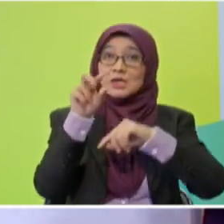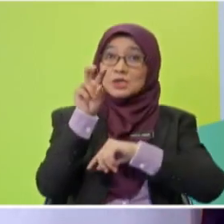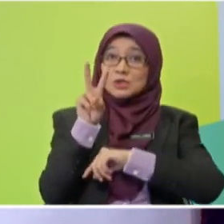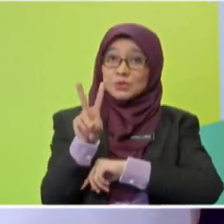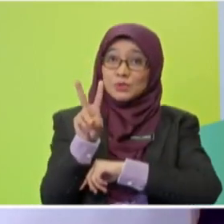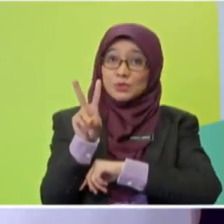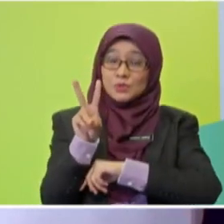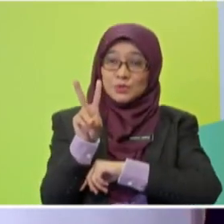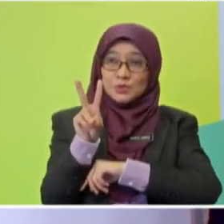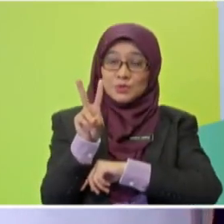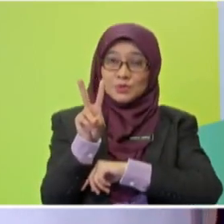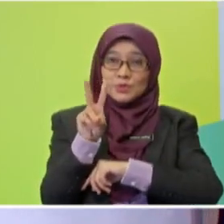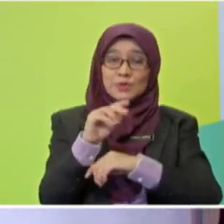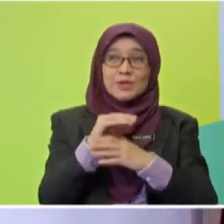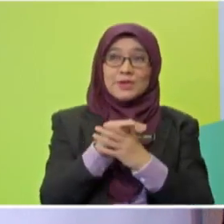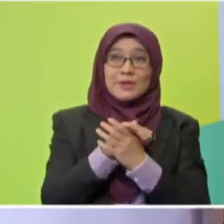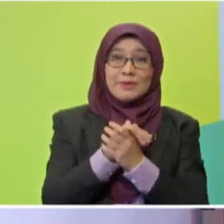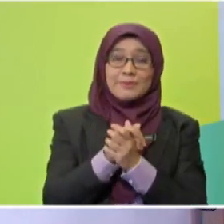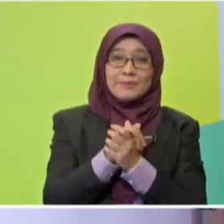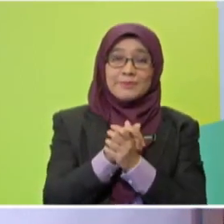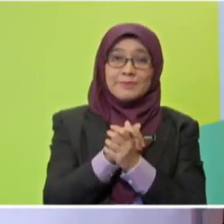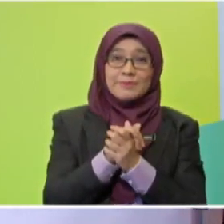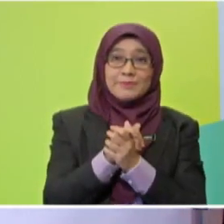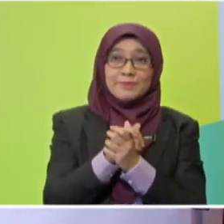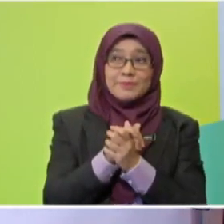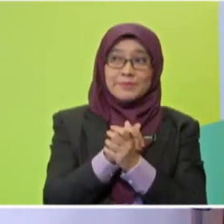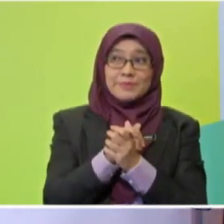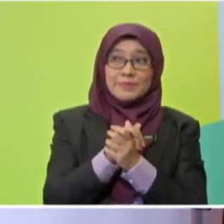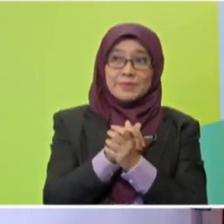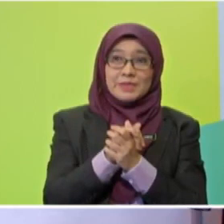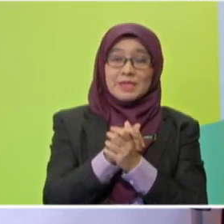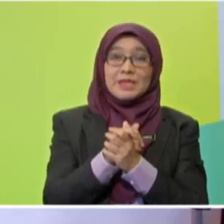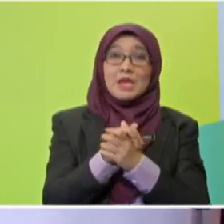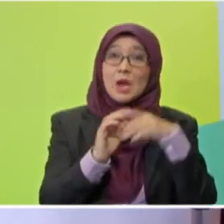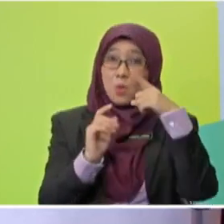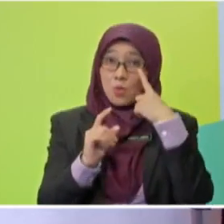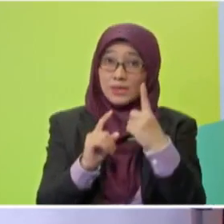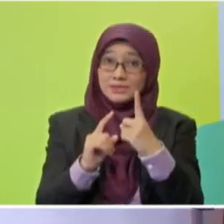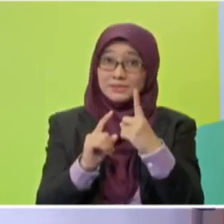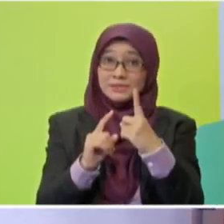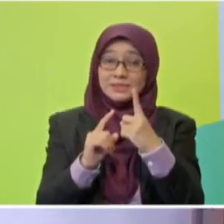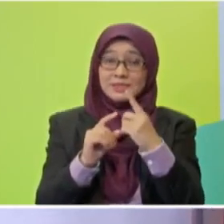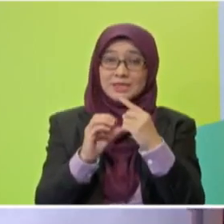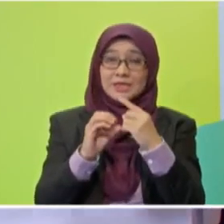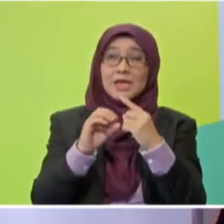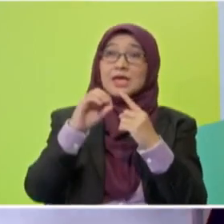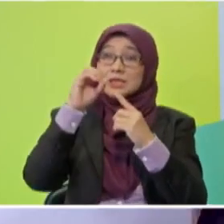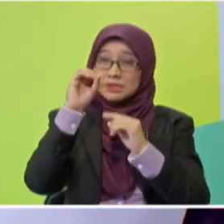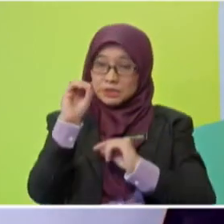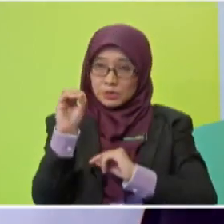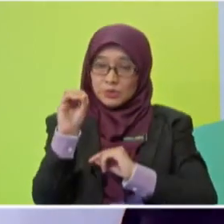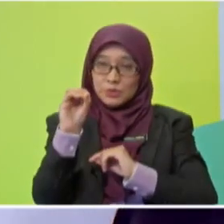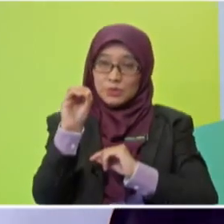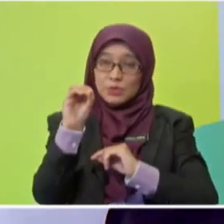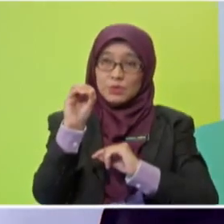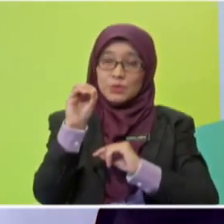bit first. Okay, friends at home, you got to help me here. 2 divided by 2, we get 1. This is 0. 0. Of course,